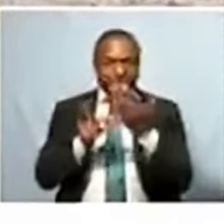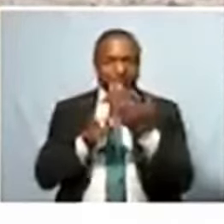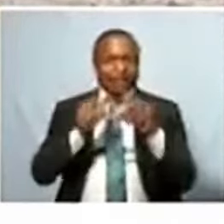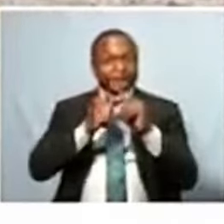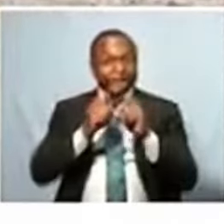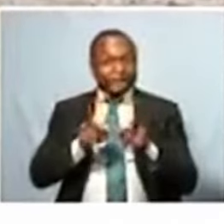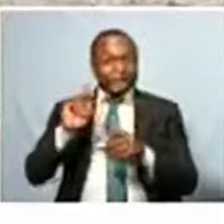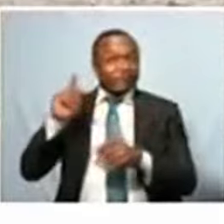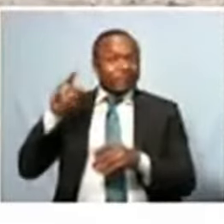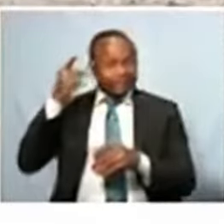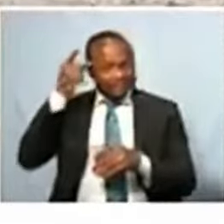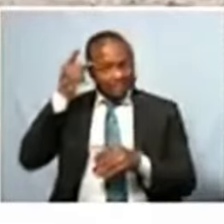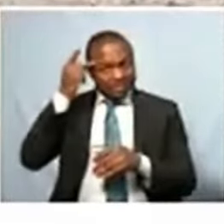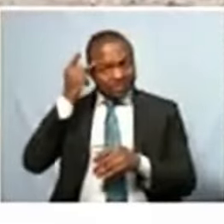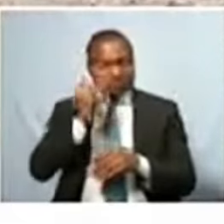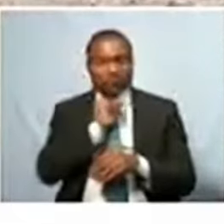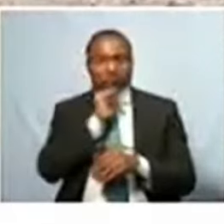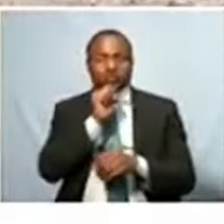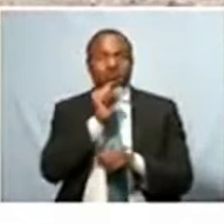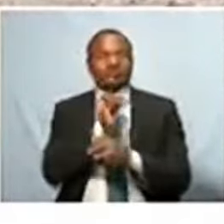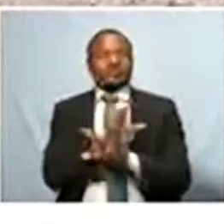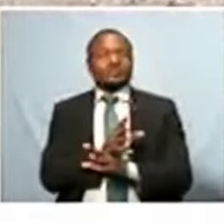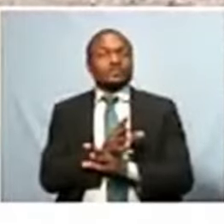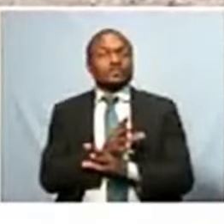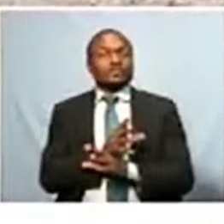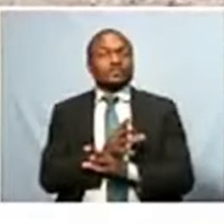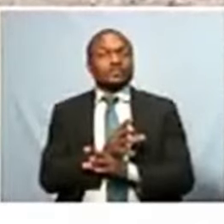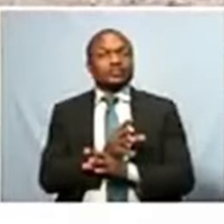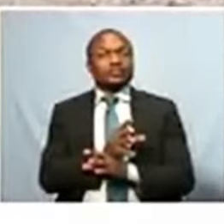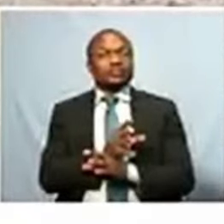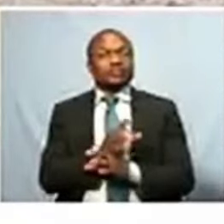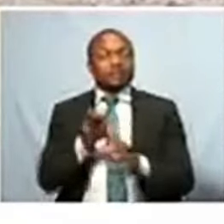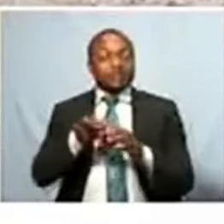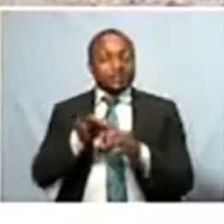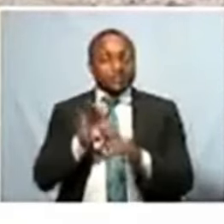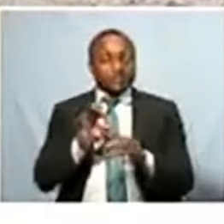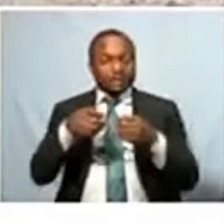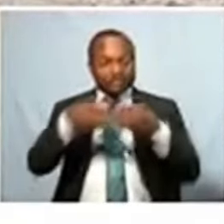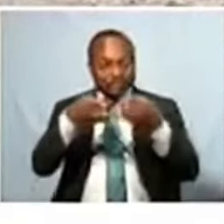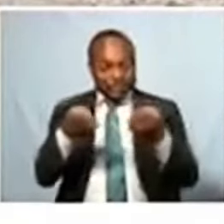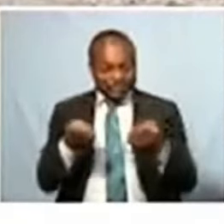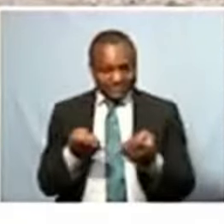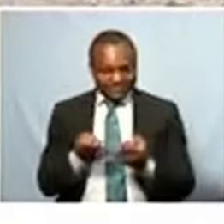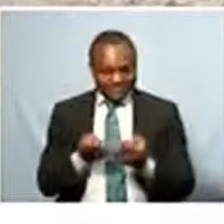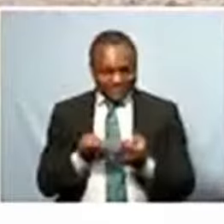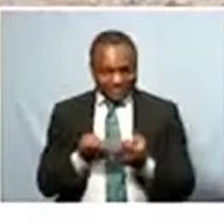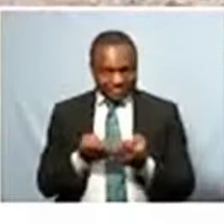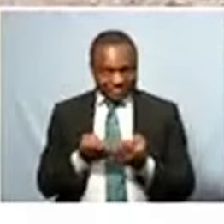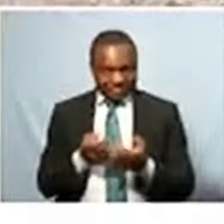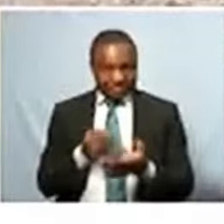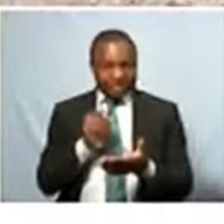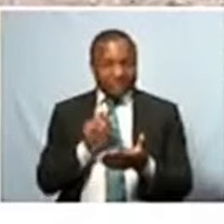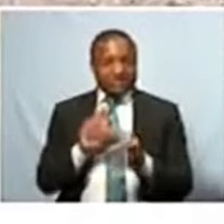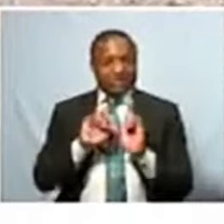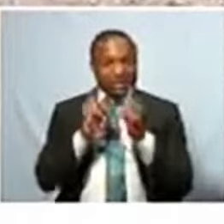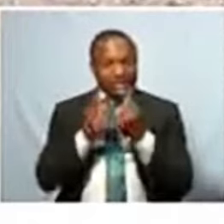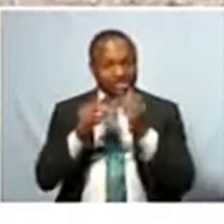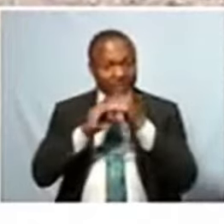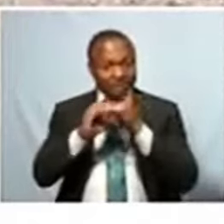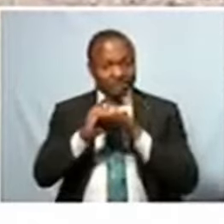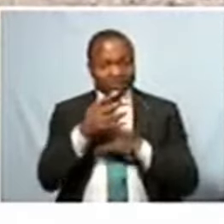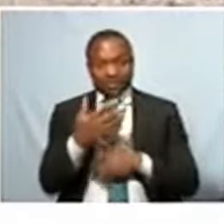where political intolerance exists, they will find an environment where, at district level, things